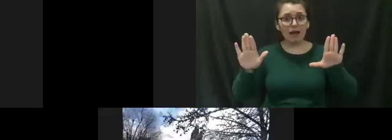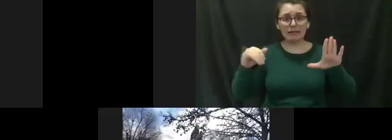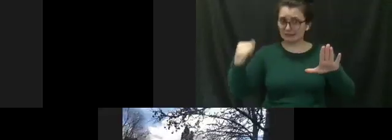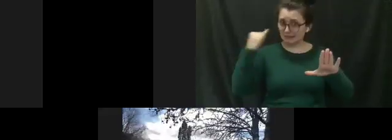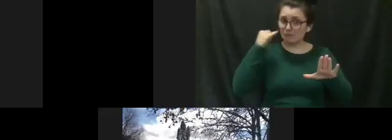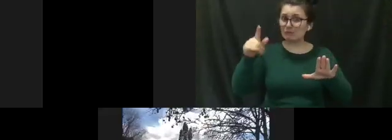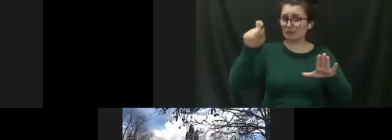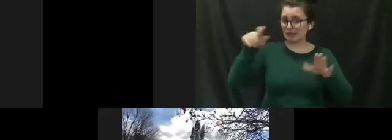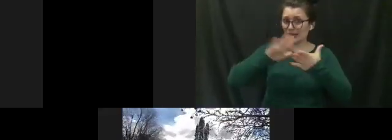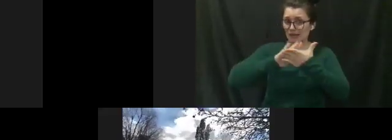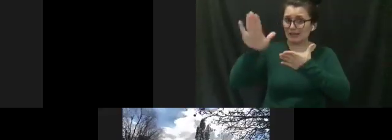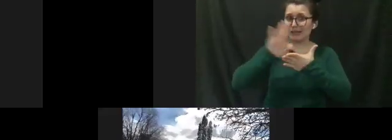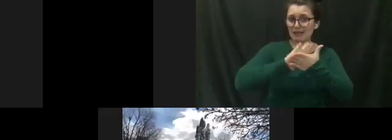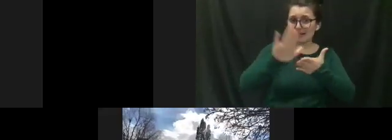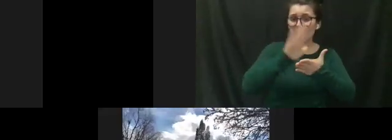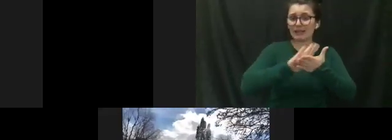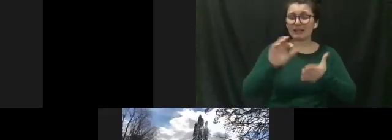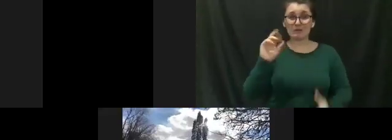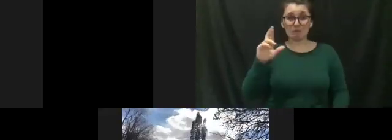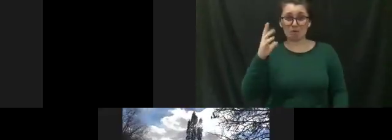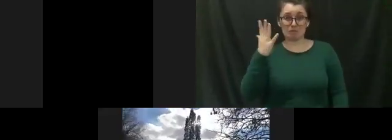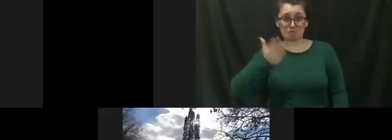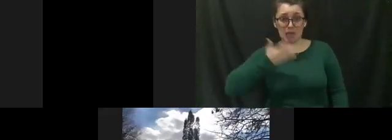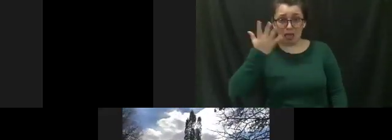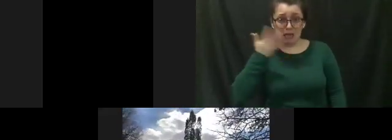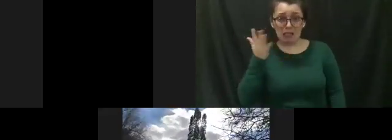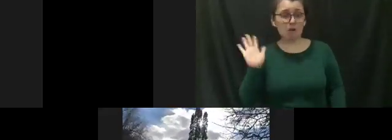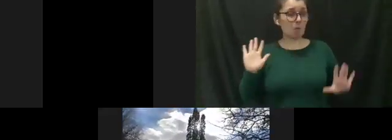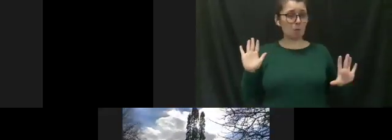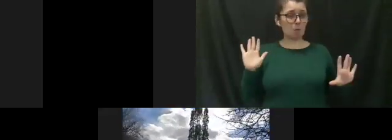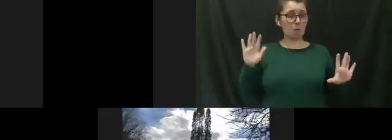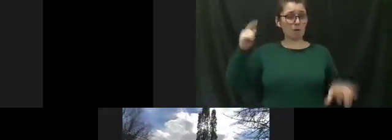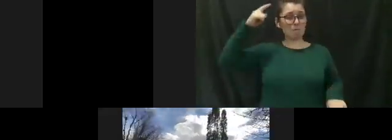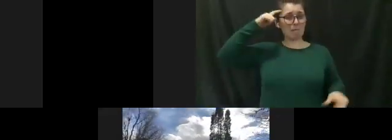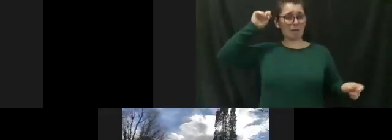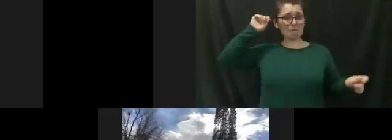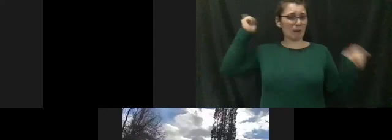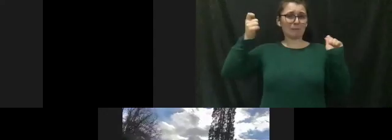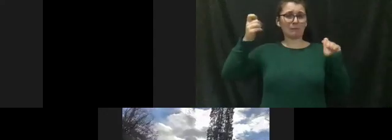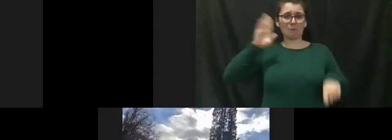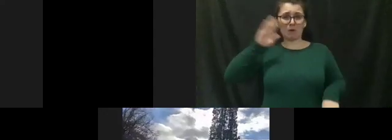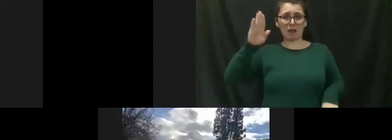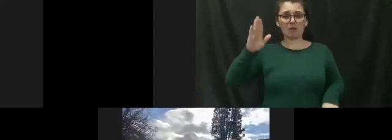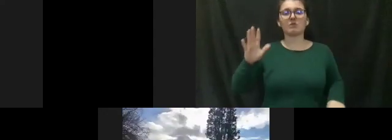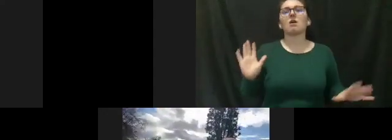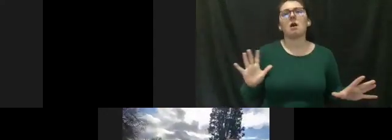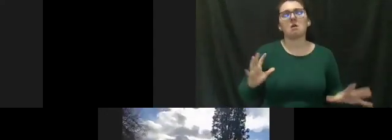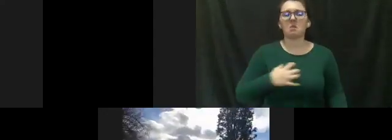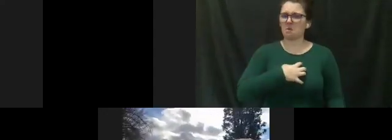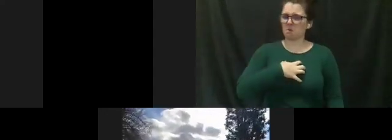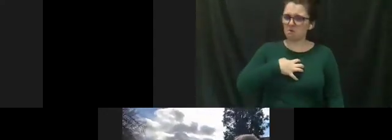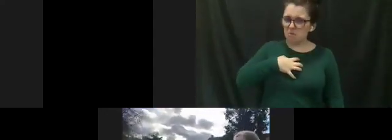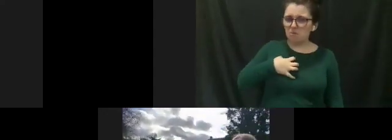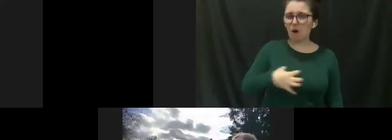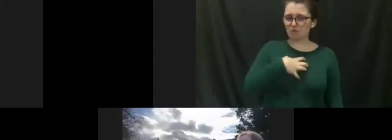up after them, or if you had to smell them, you would change your mind instantly. They're so gross. So